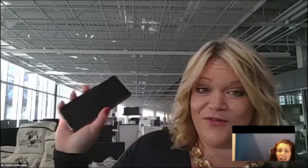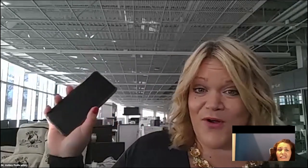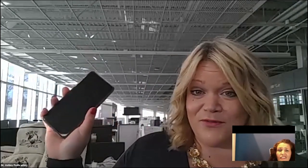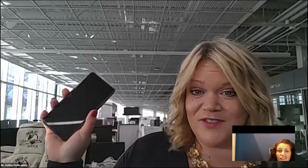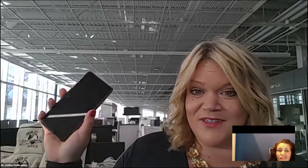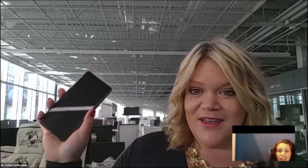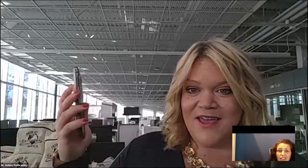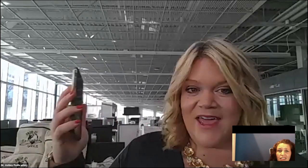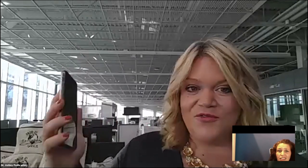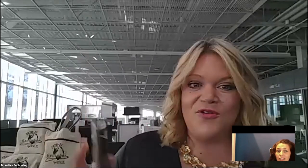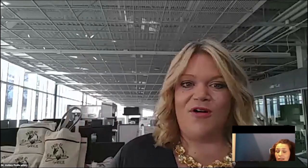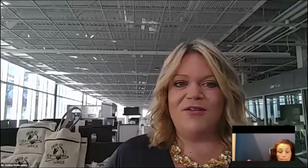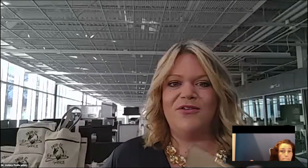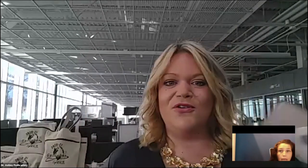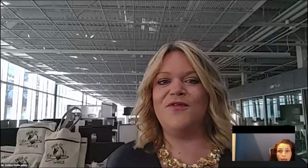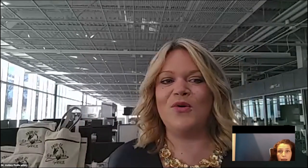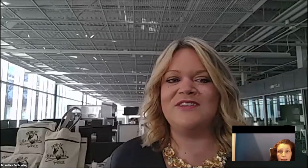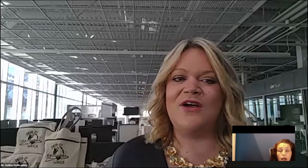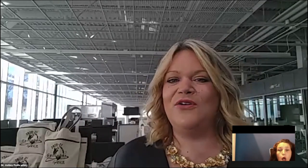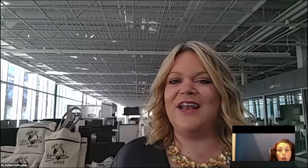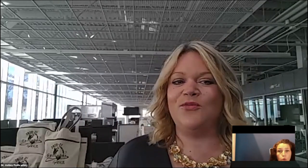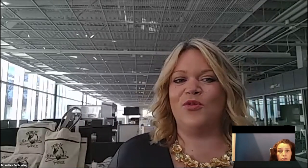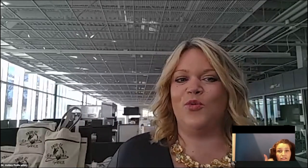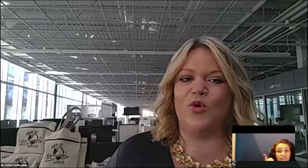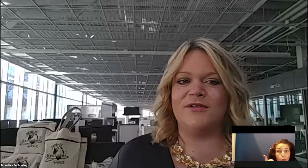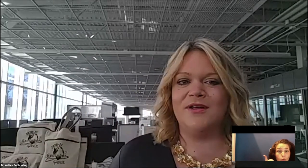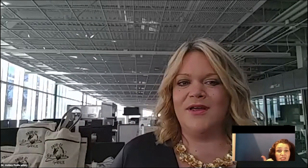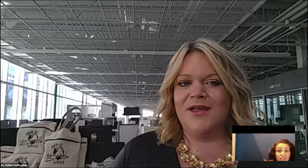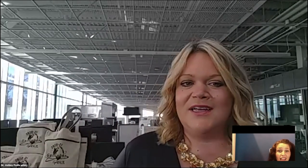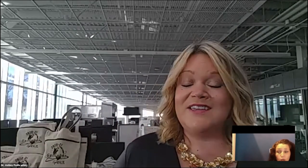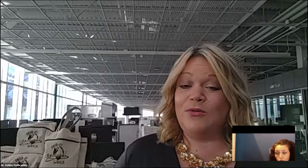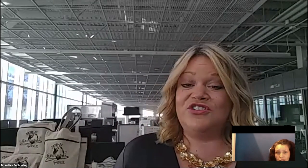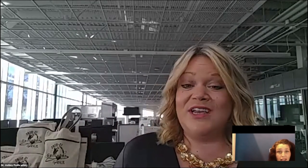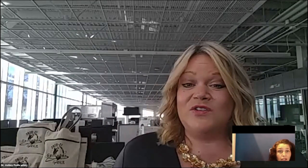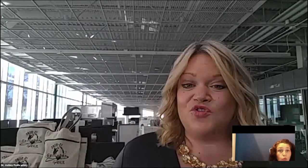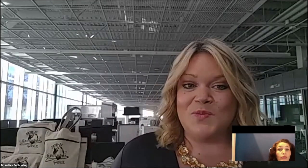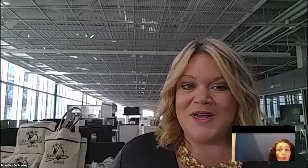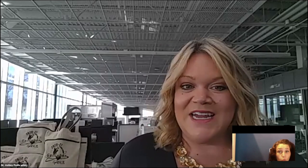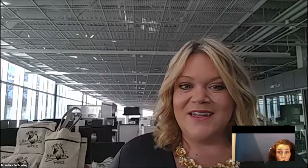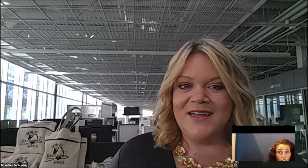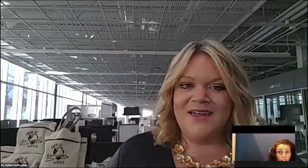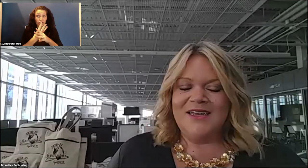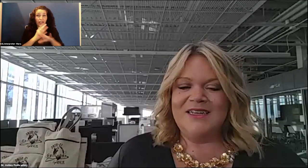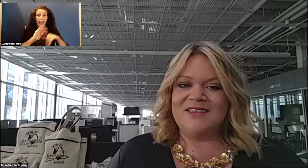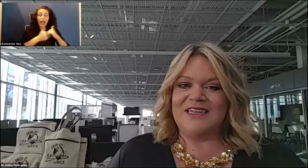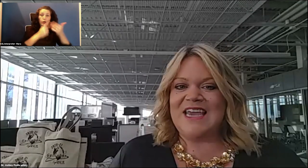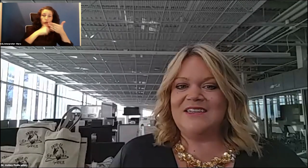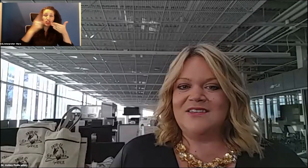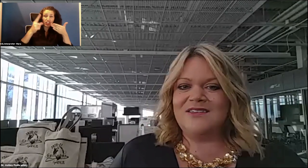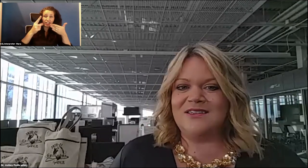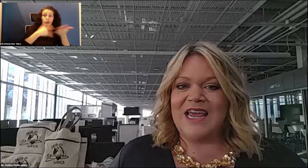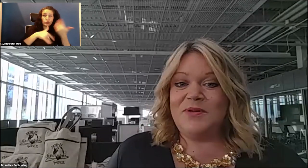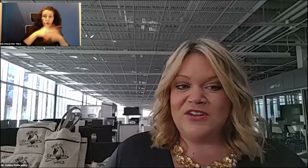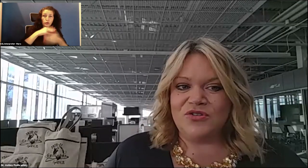losing our phones. After all, your phone is how you connect with the world. It's how we check social media, send